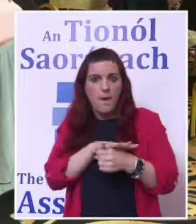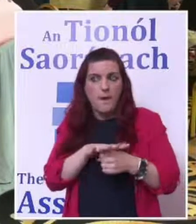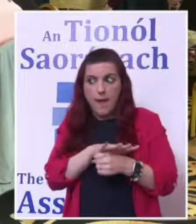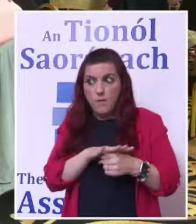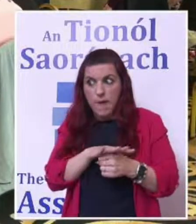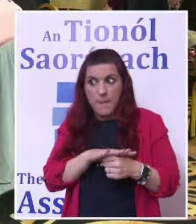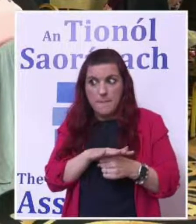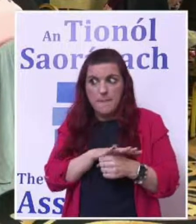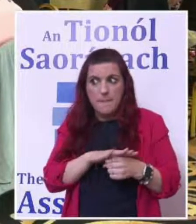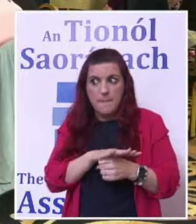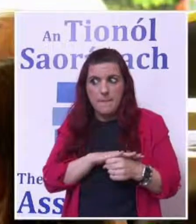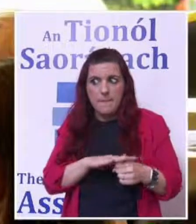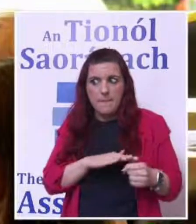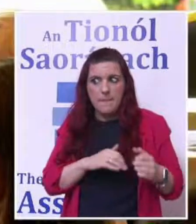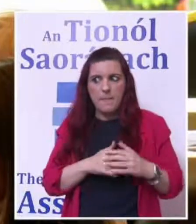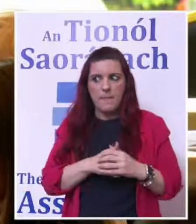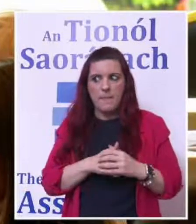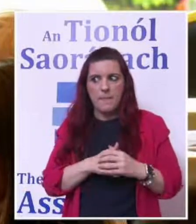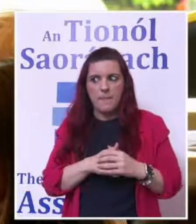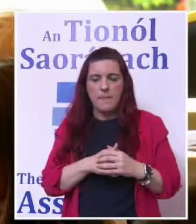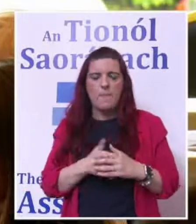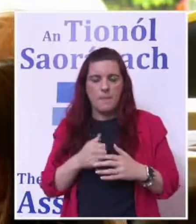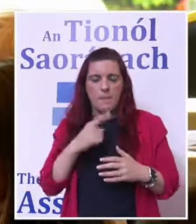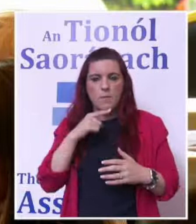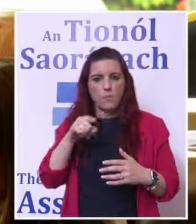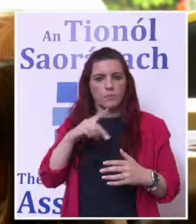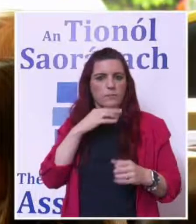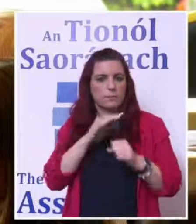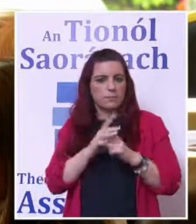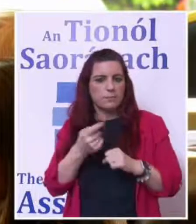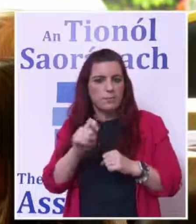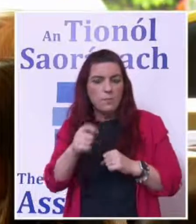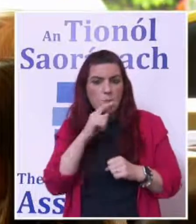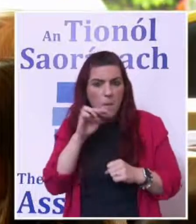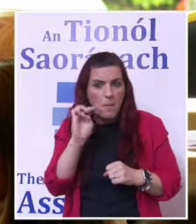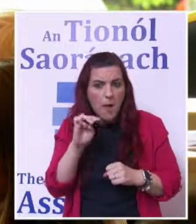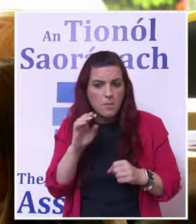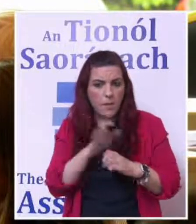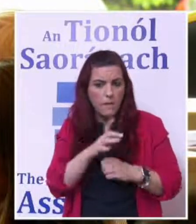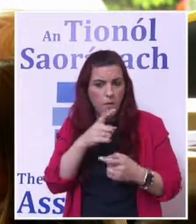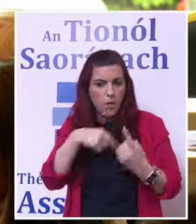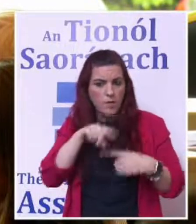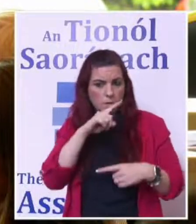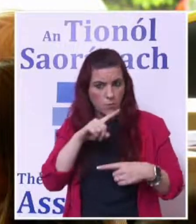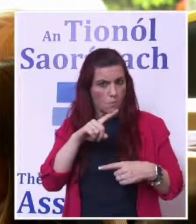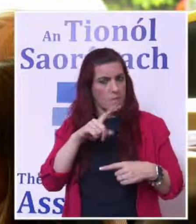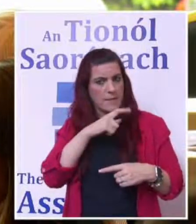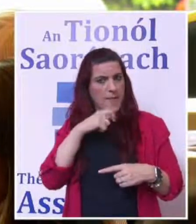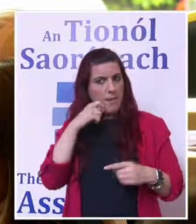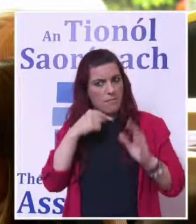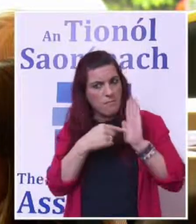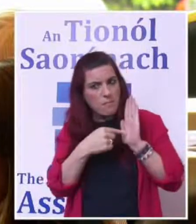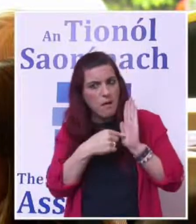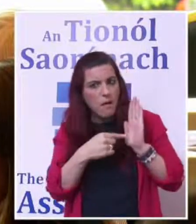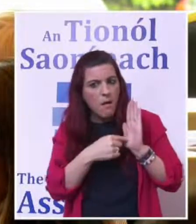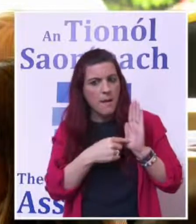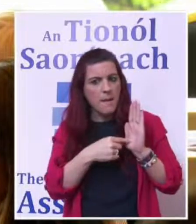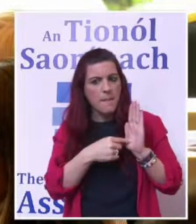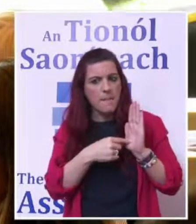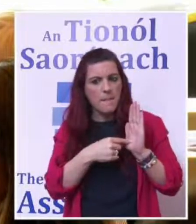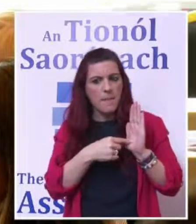Mayor to begin with, for example, transport, if it would be possible for us to stipulate that